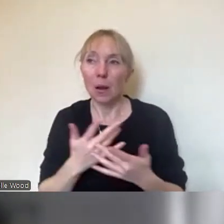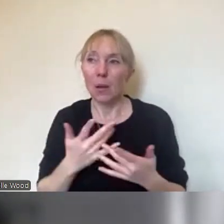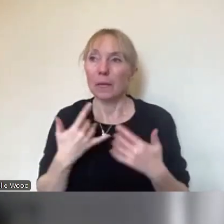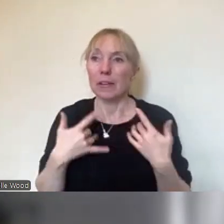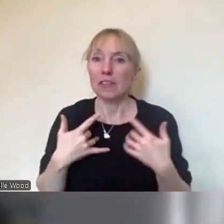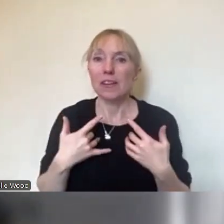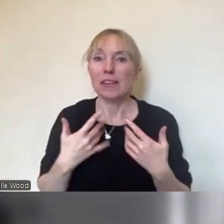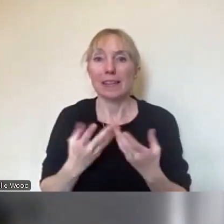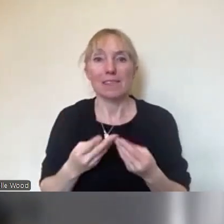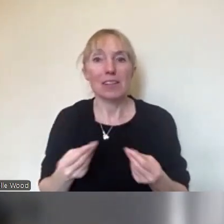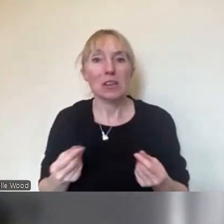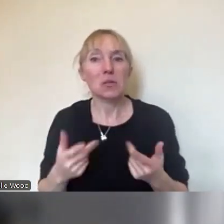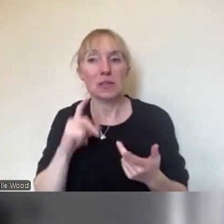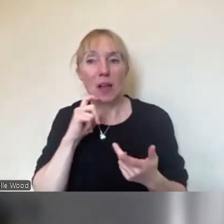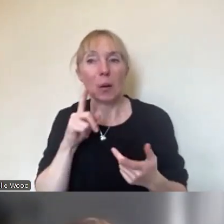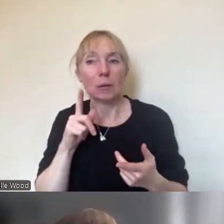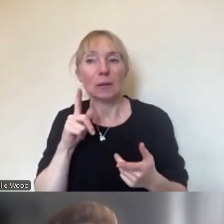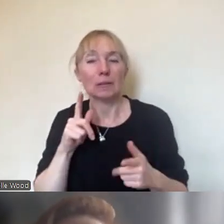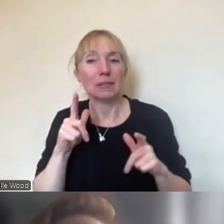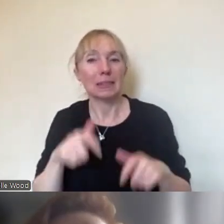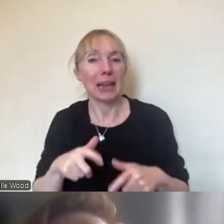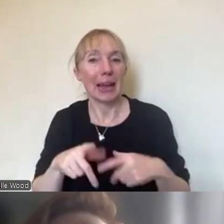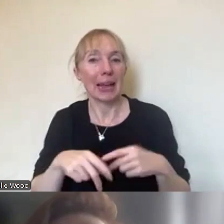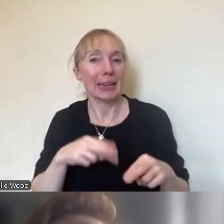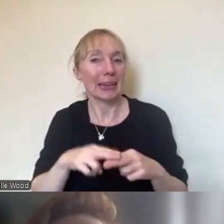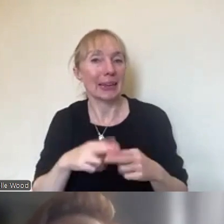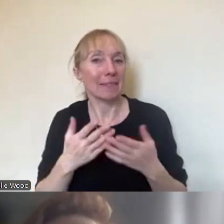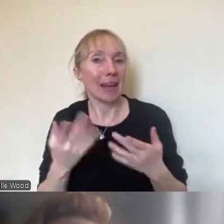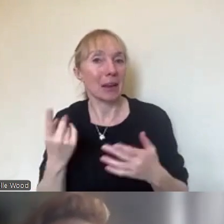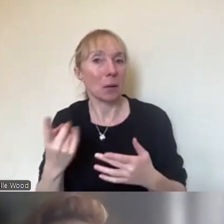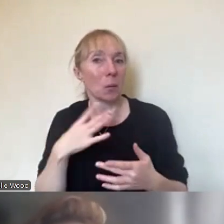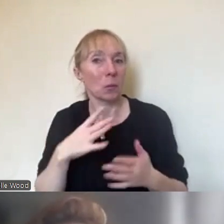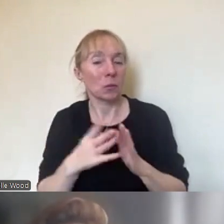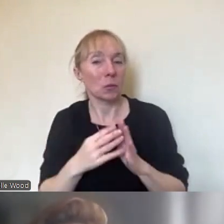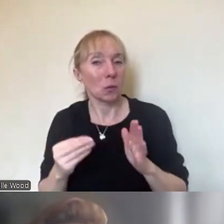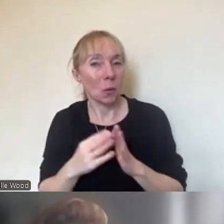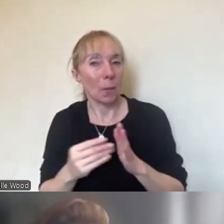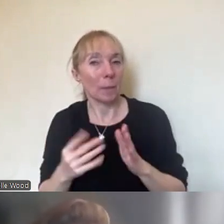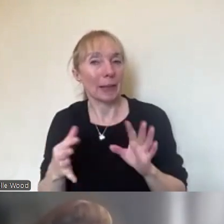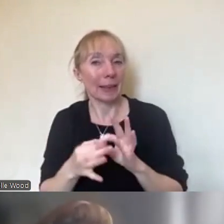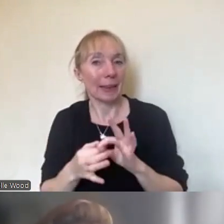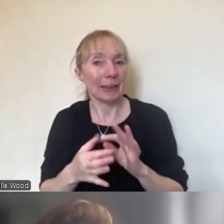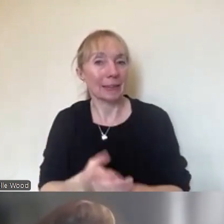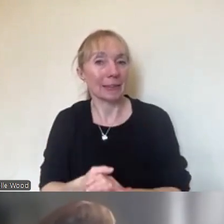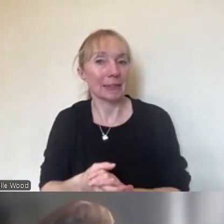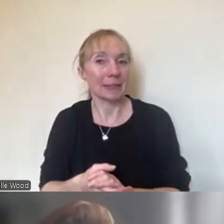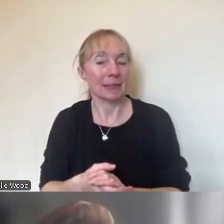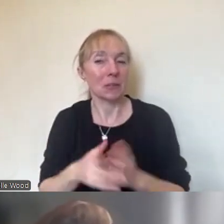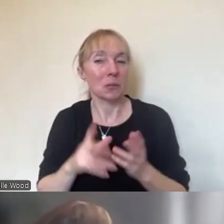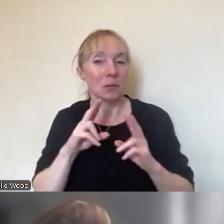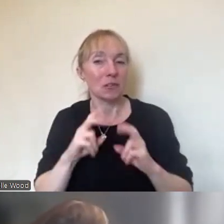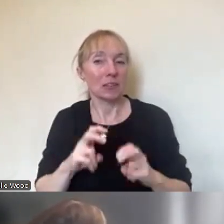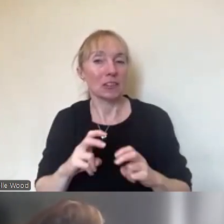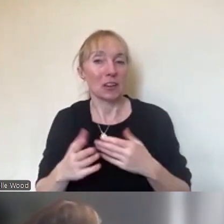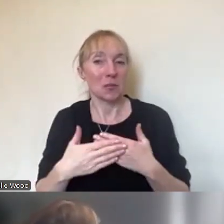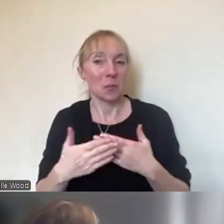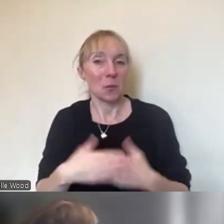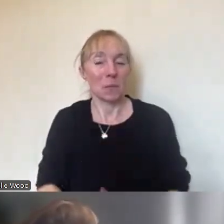stay on for a moment towards the end as well if anyone wants to copy some links from the chat or research further.